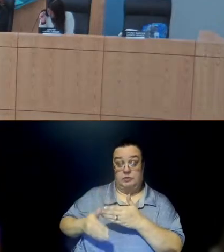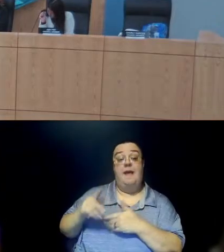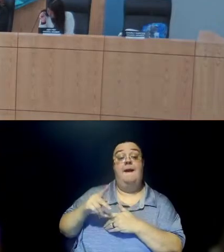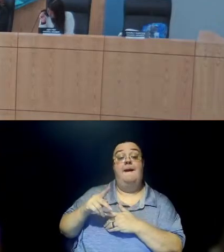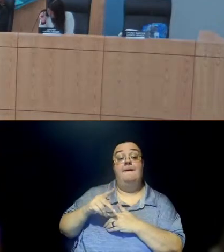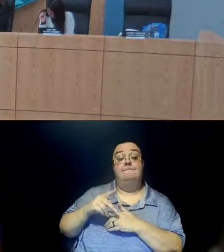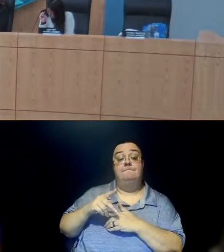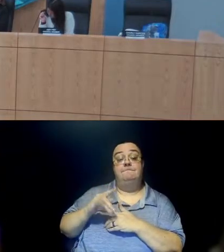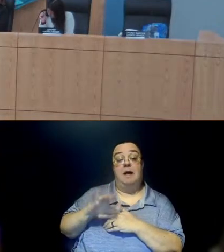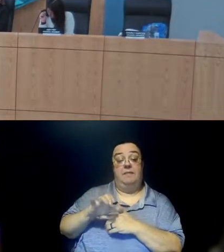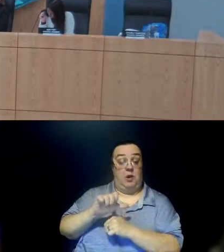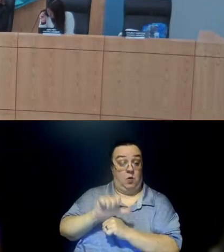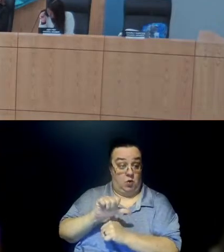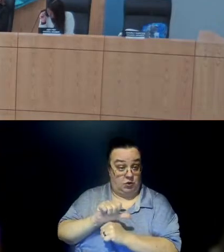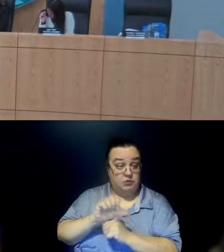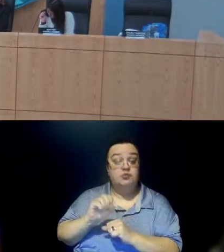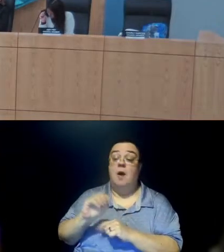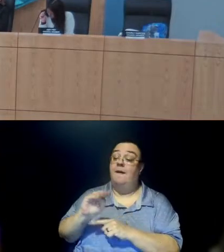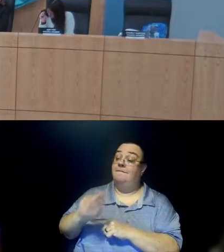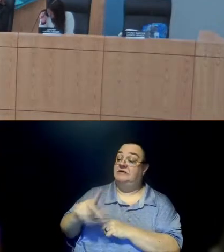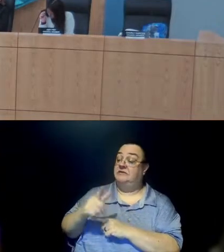Works. So Mr. Galloway,